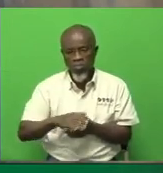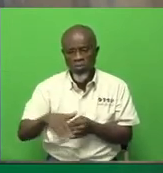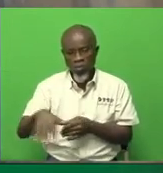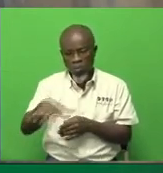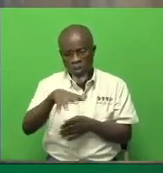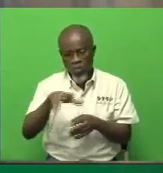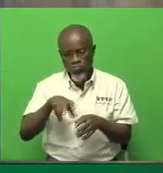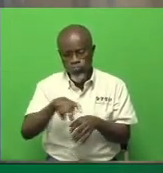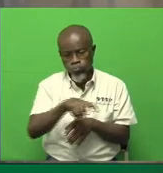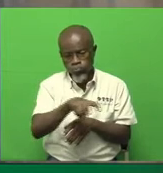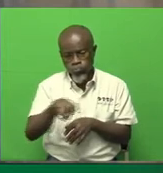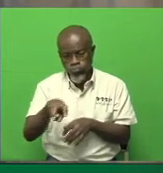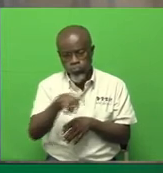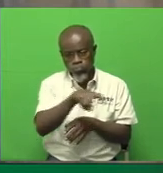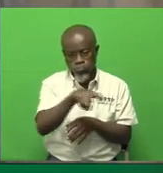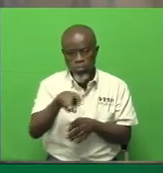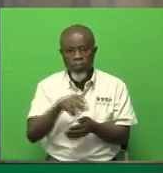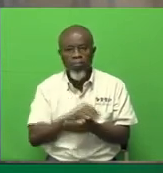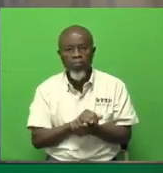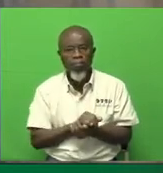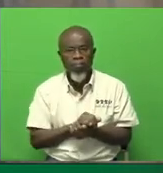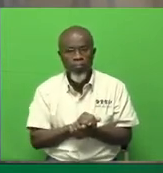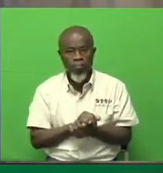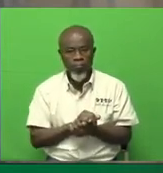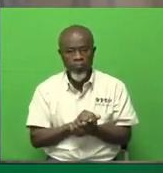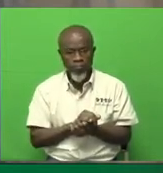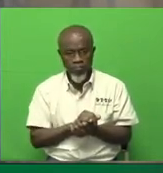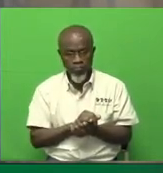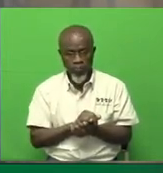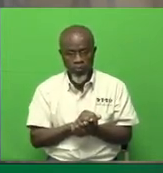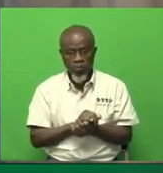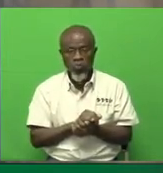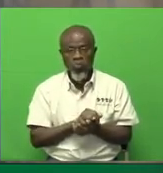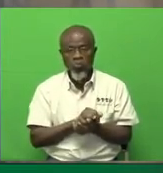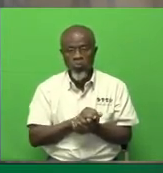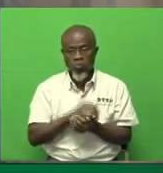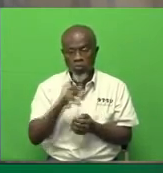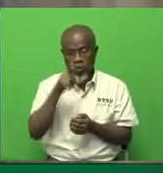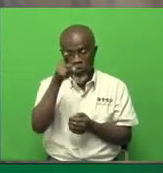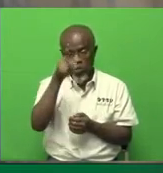11. Plymouth International Cruise Ship complex